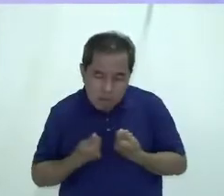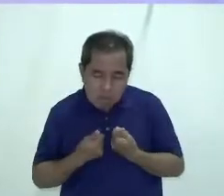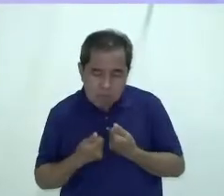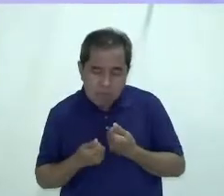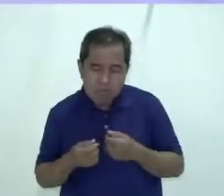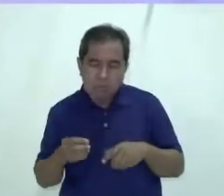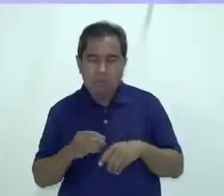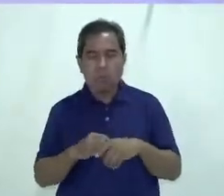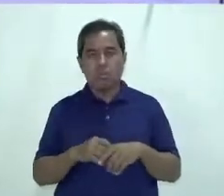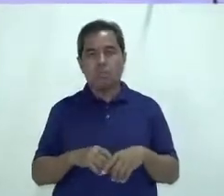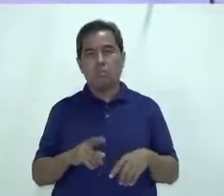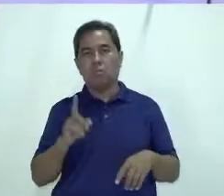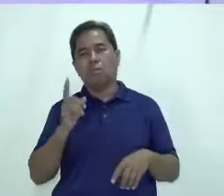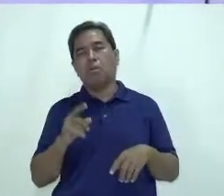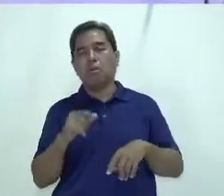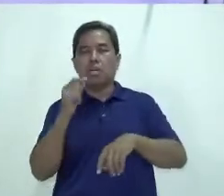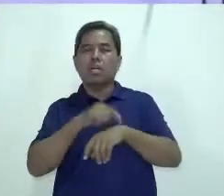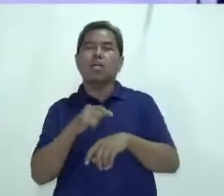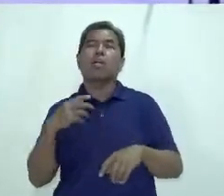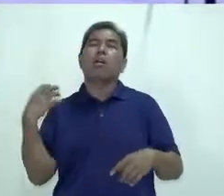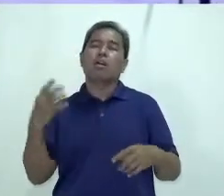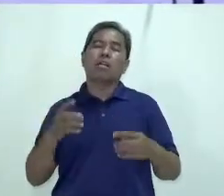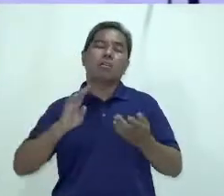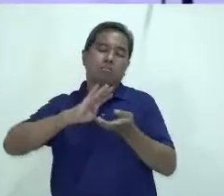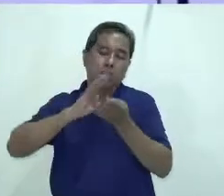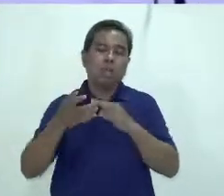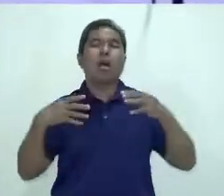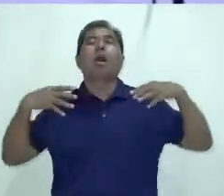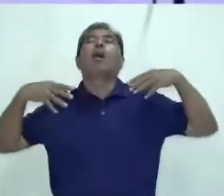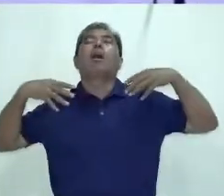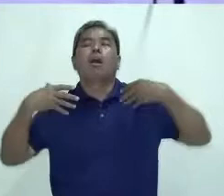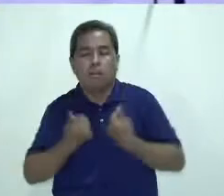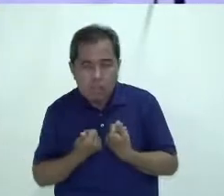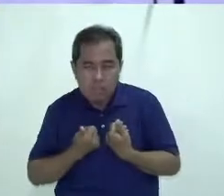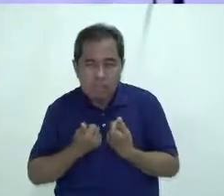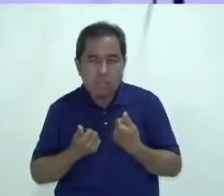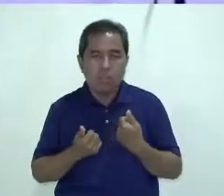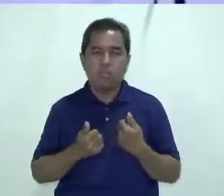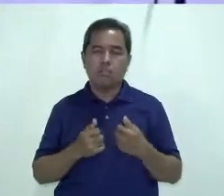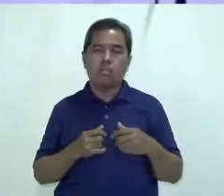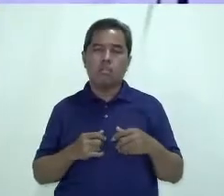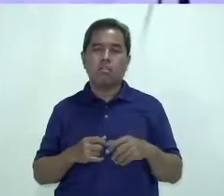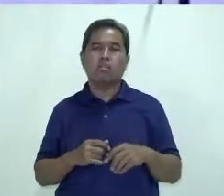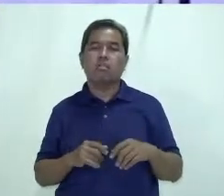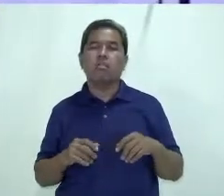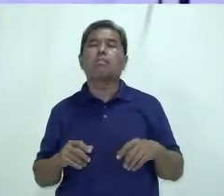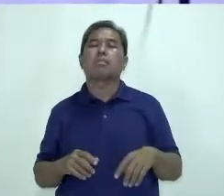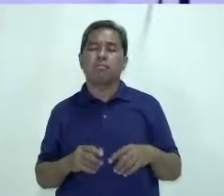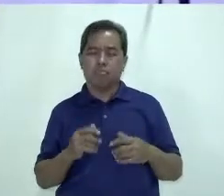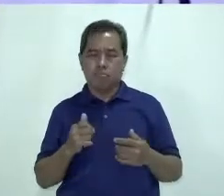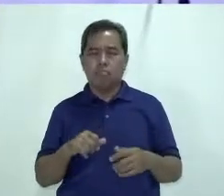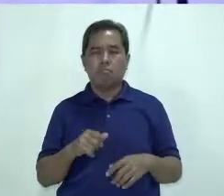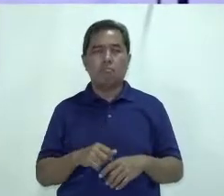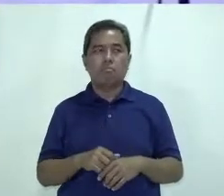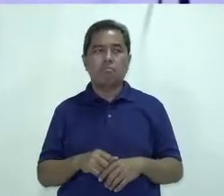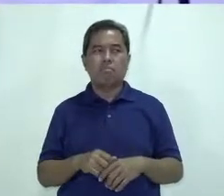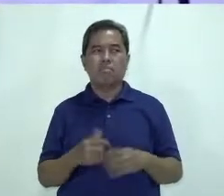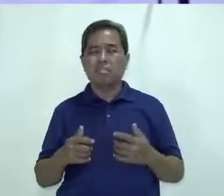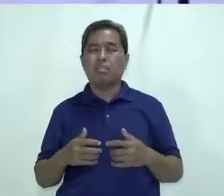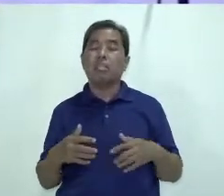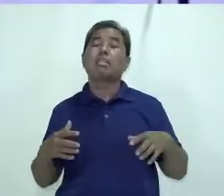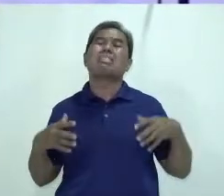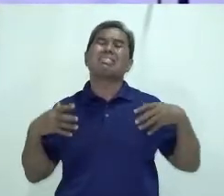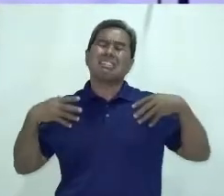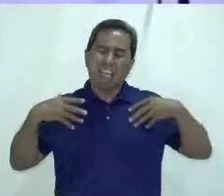point after you have exhausted all of your abilities, all of your efforts, don't you feel tired? It's